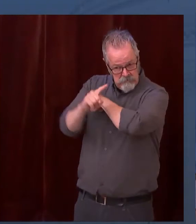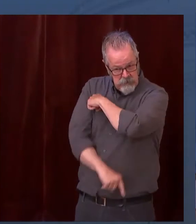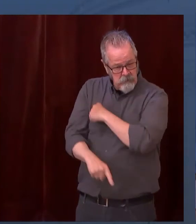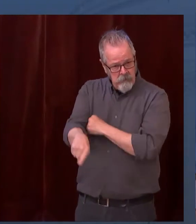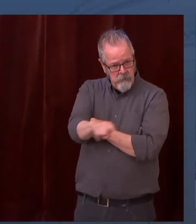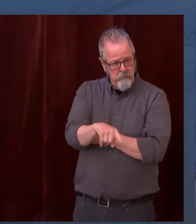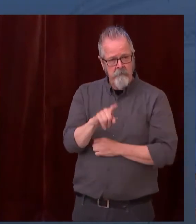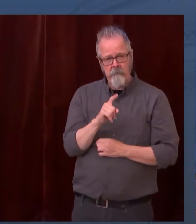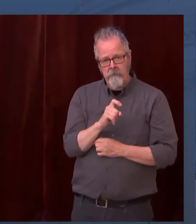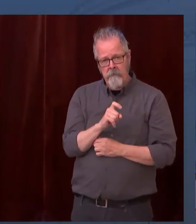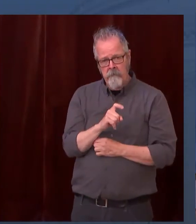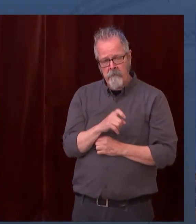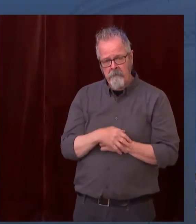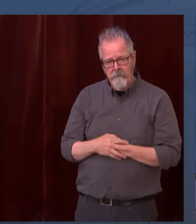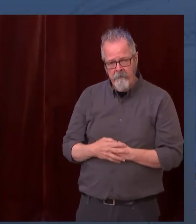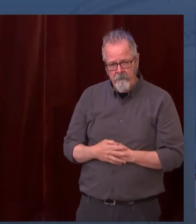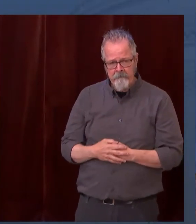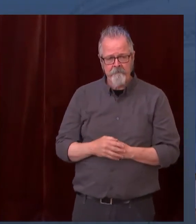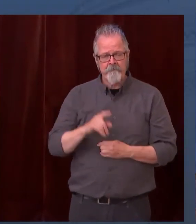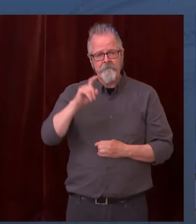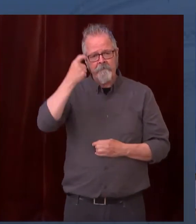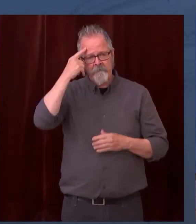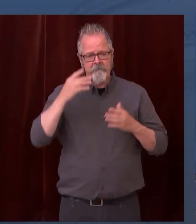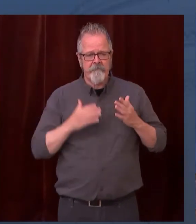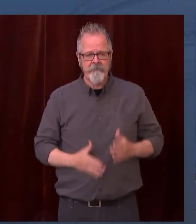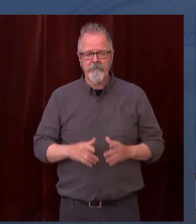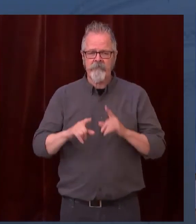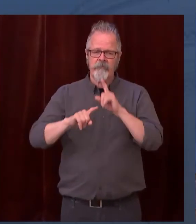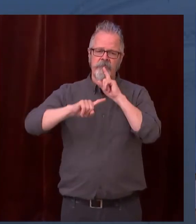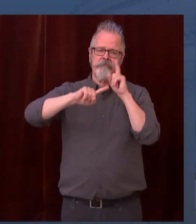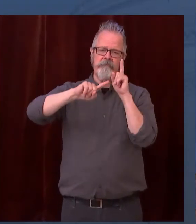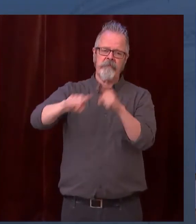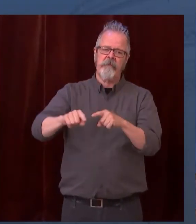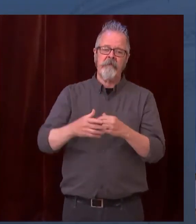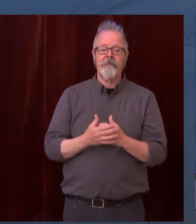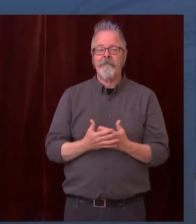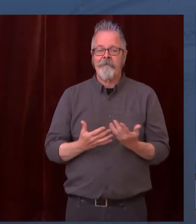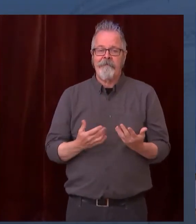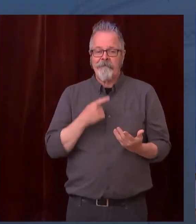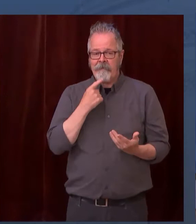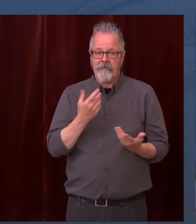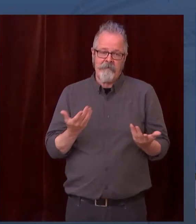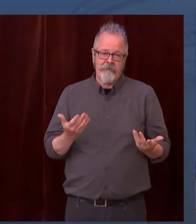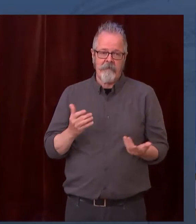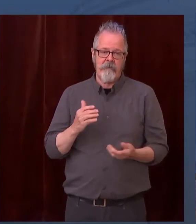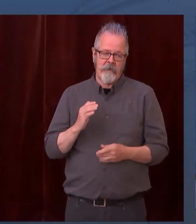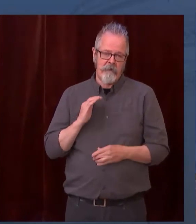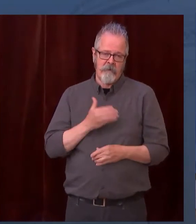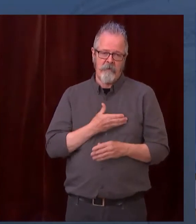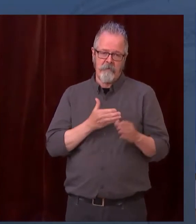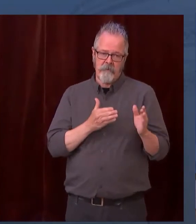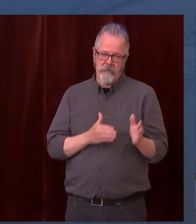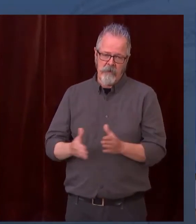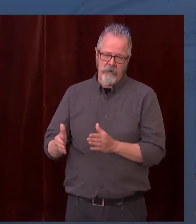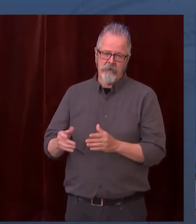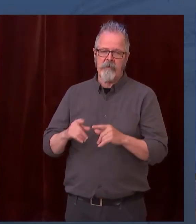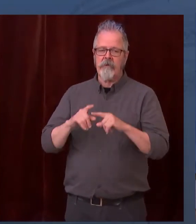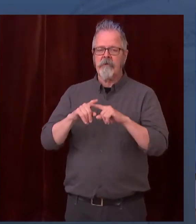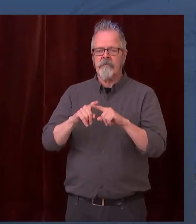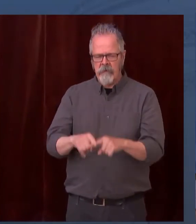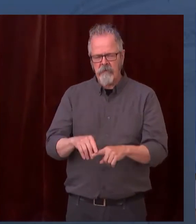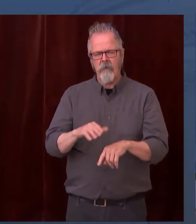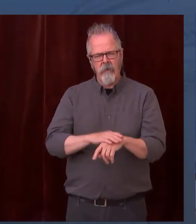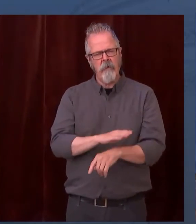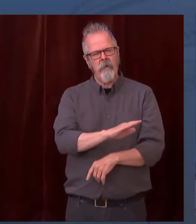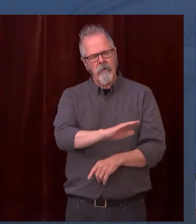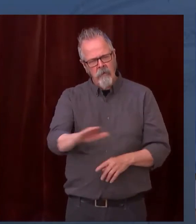pleasant success we have had already with our stay home, stay healthy order. We had massive compliance to date with this.